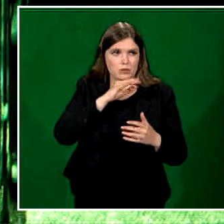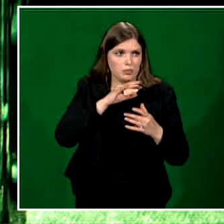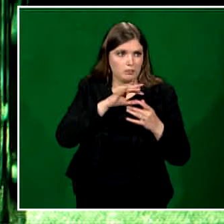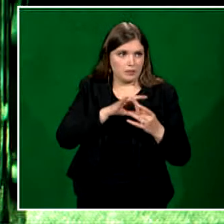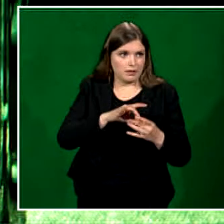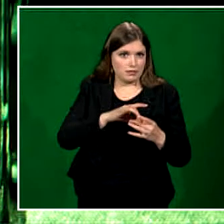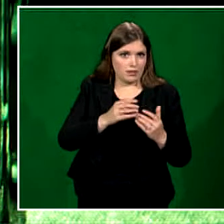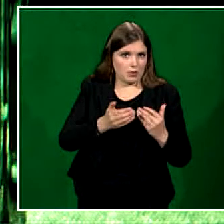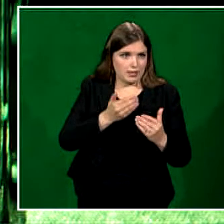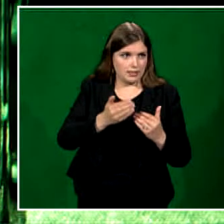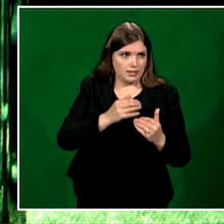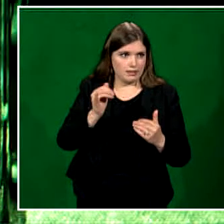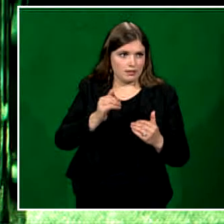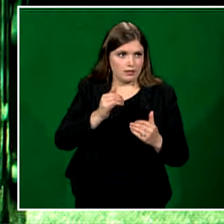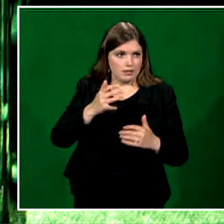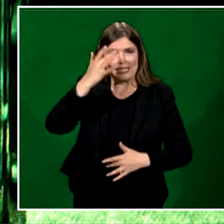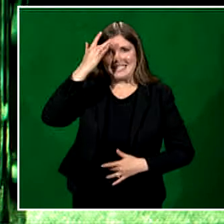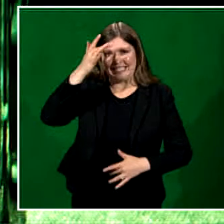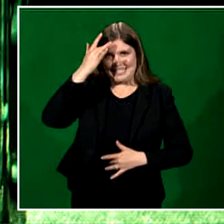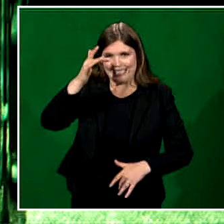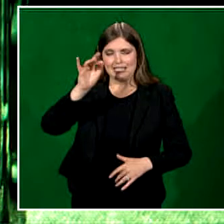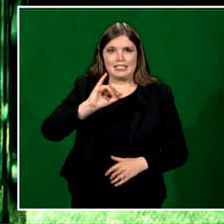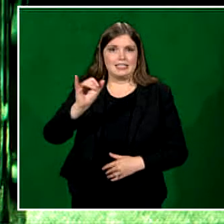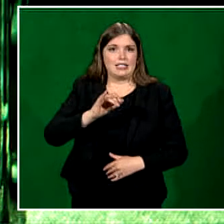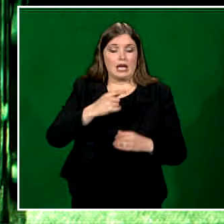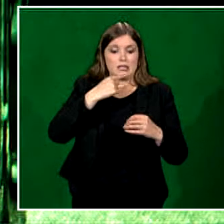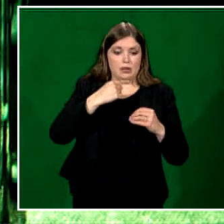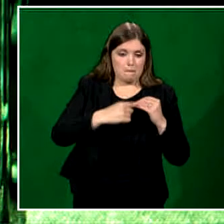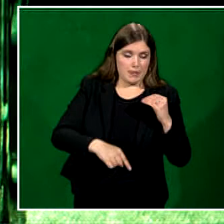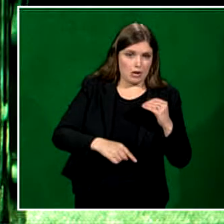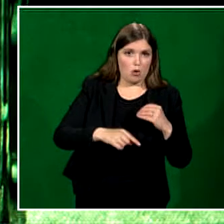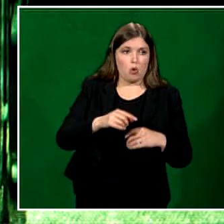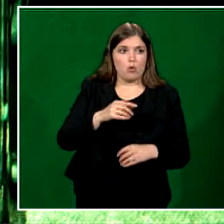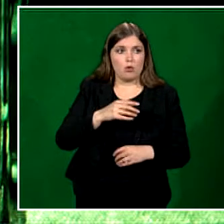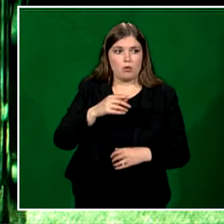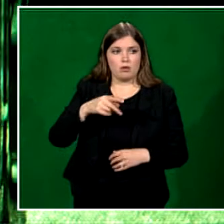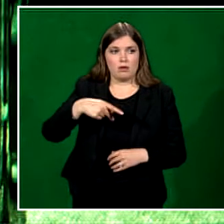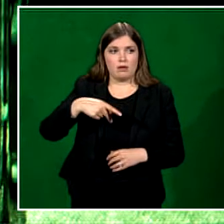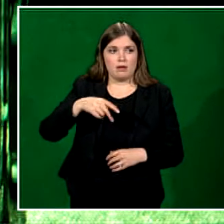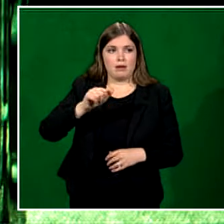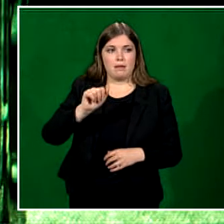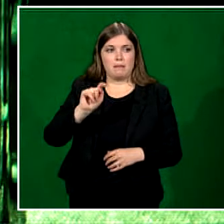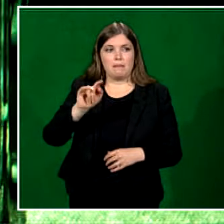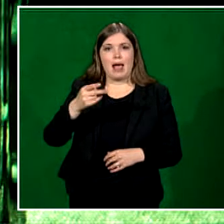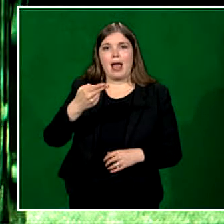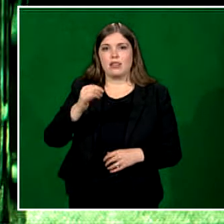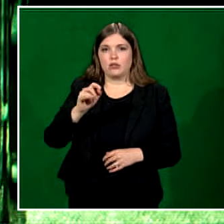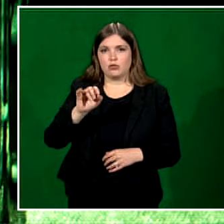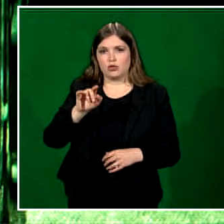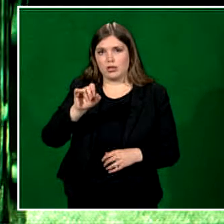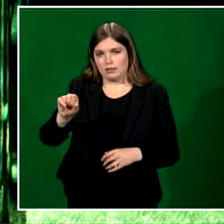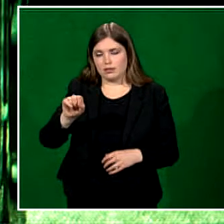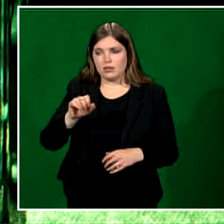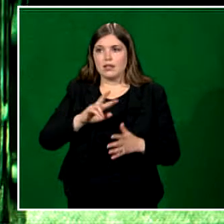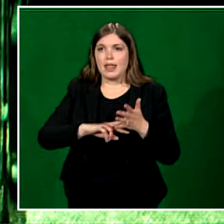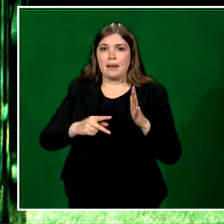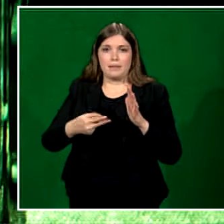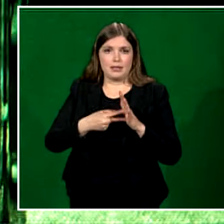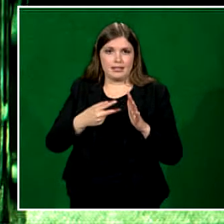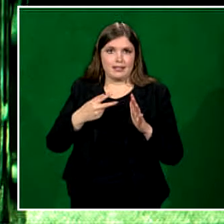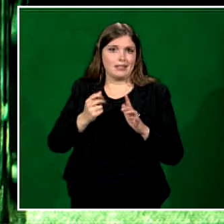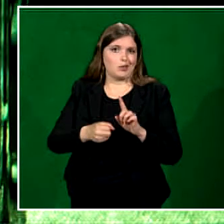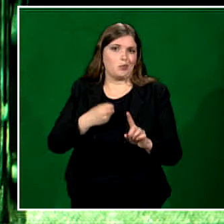rot in tomato, and soil-borne pathogens, such as Fusarium and Phytophthora, can be suppressed as a result